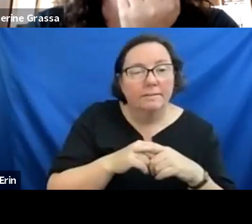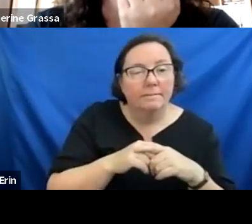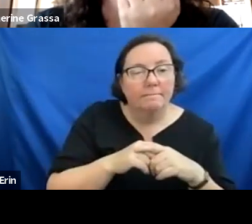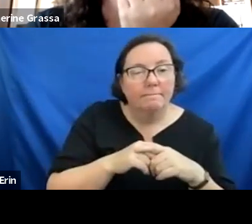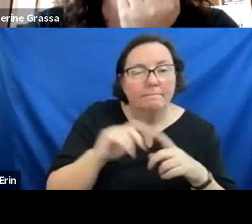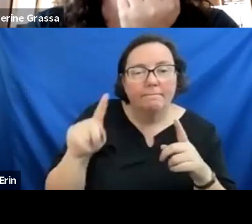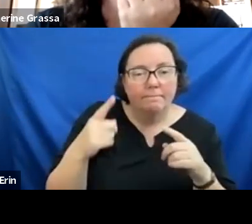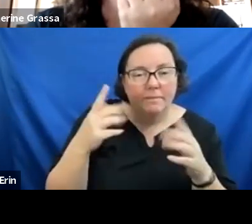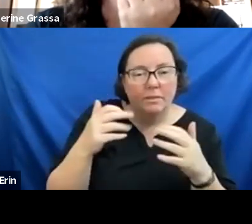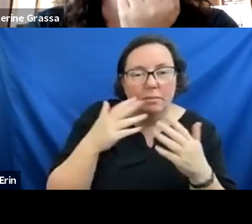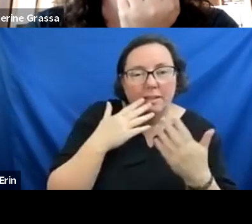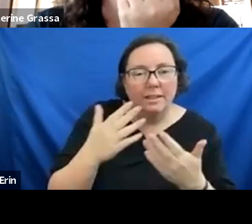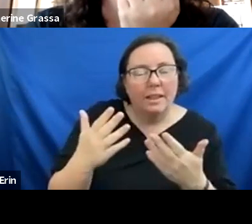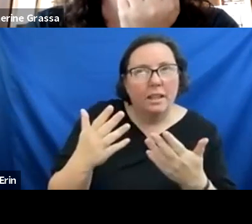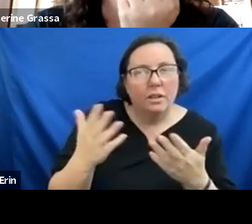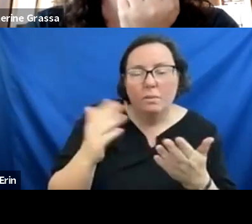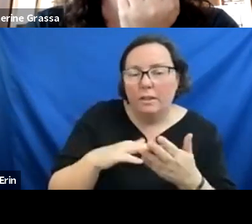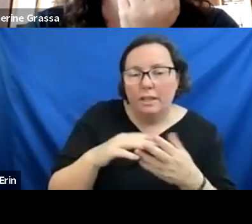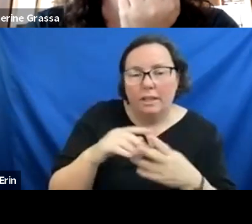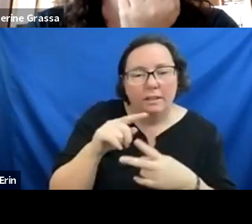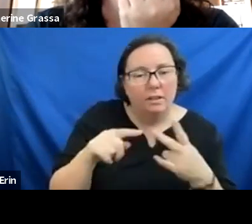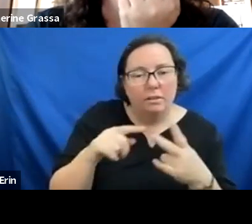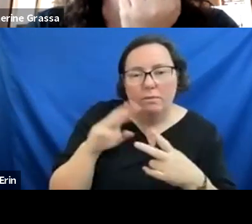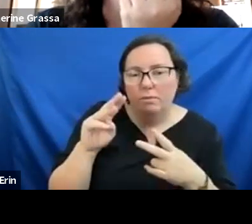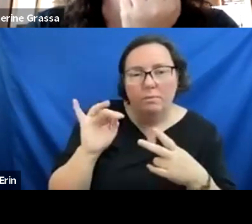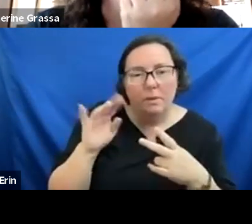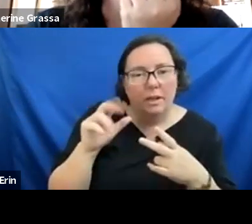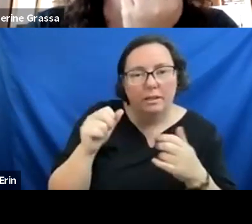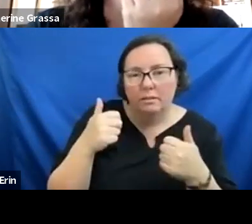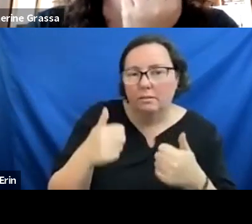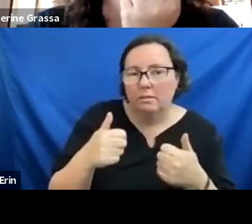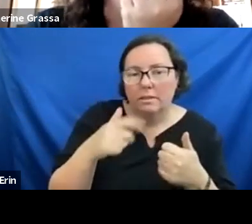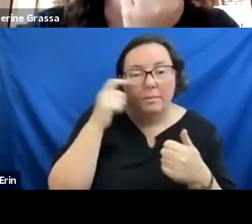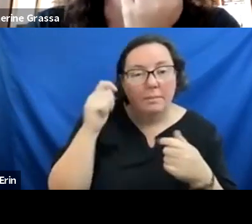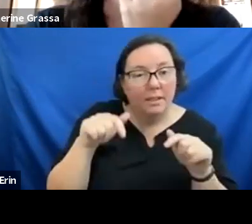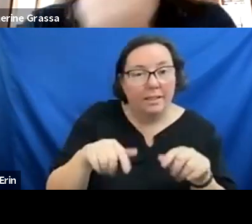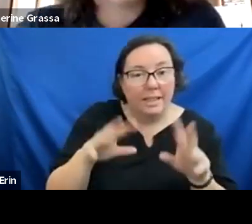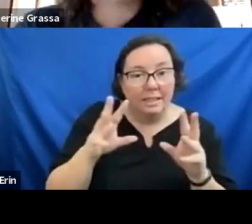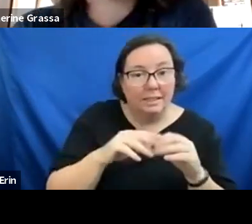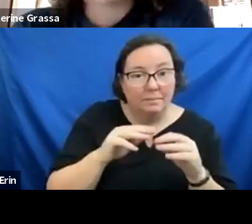I just wanted to say thank you so much to the two Monicas, because this meeting